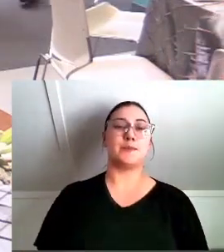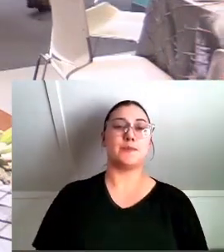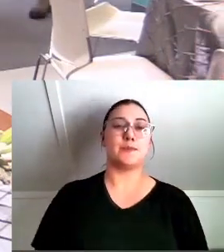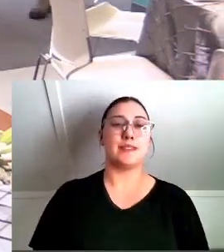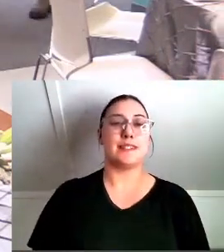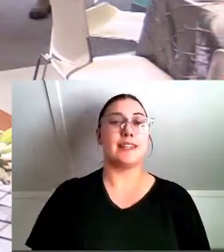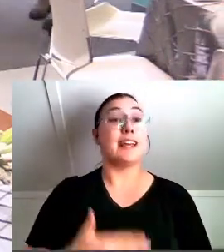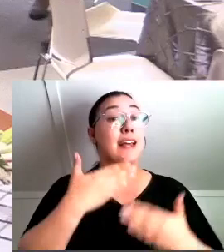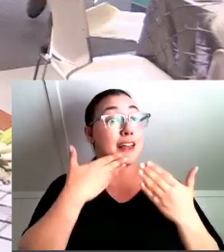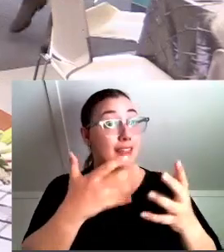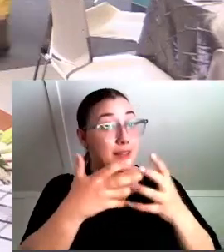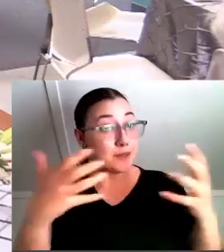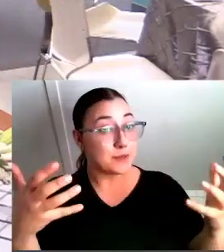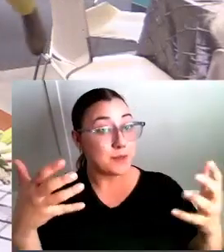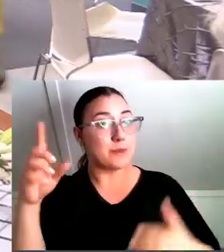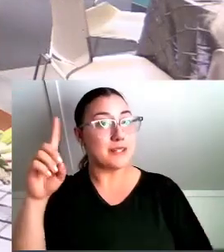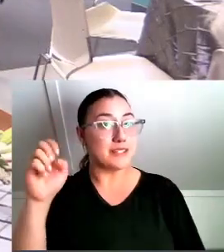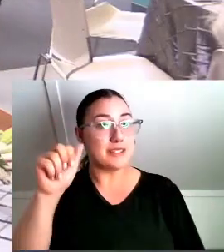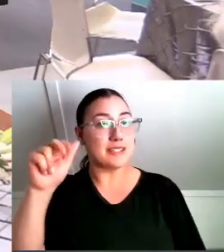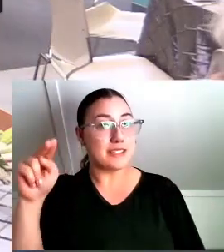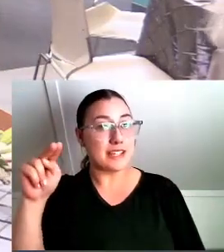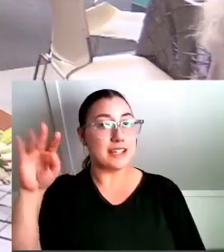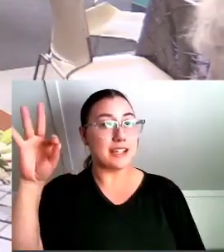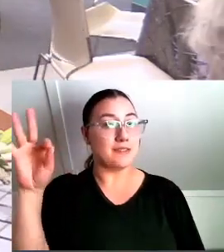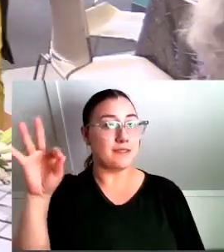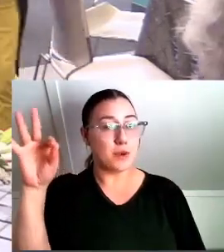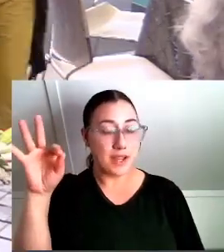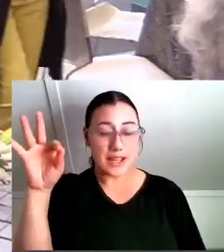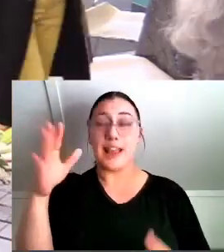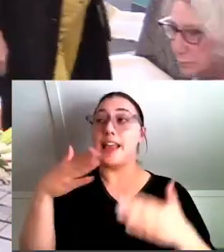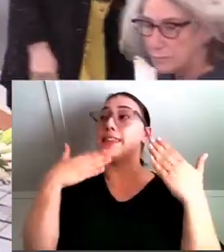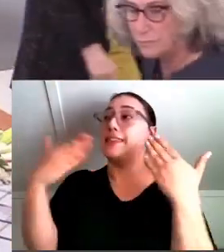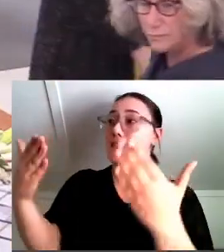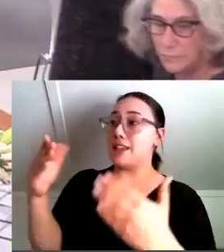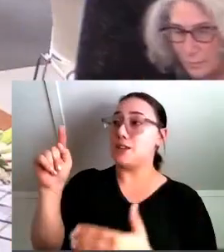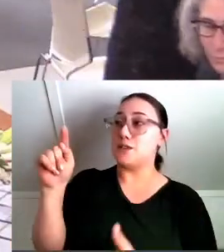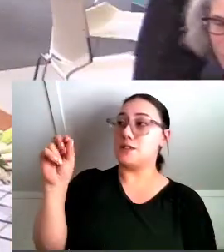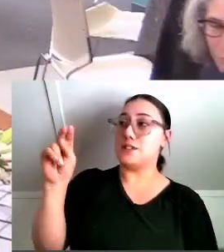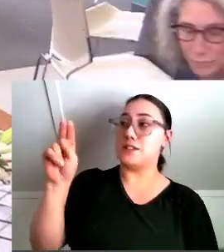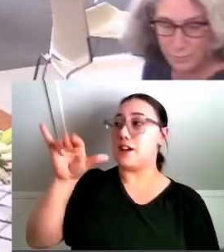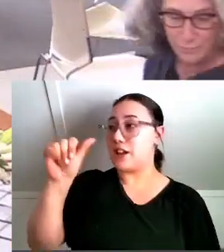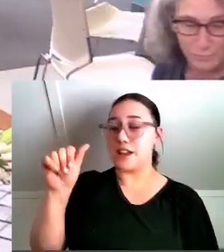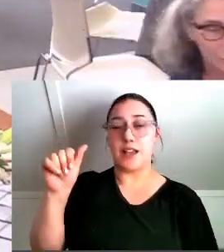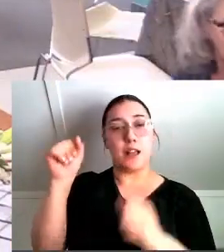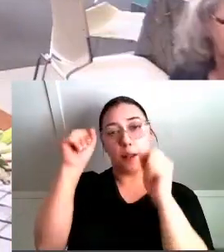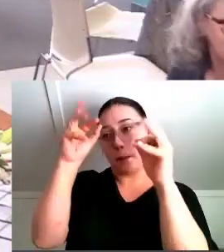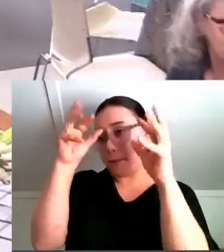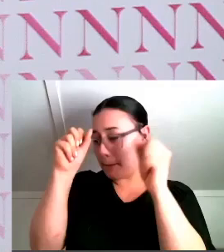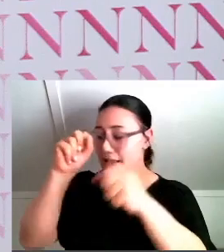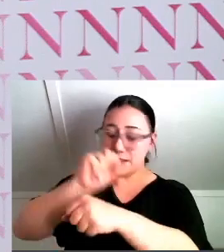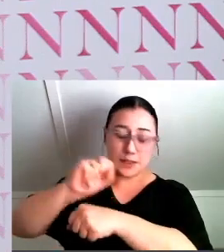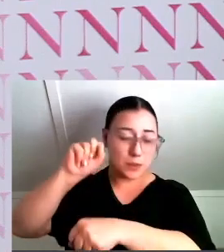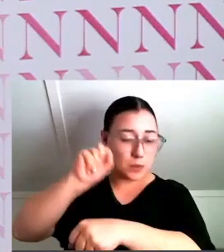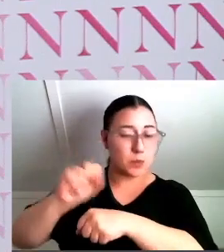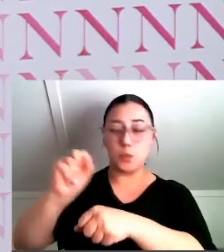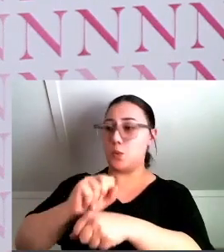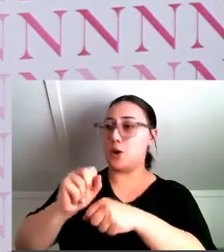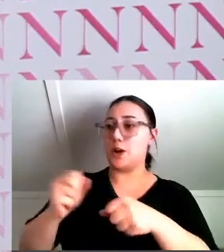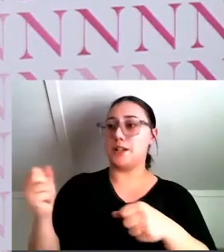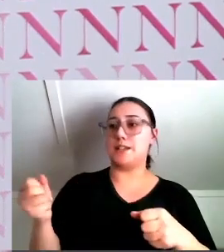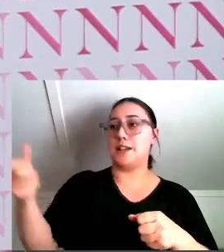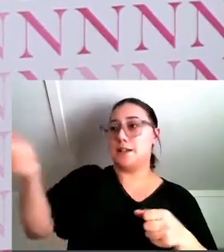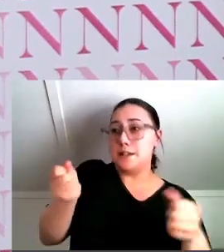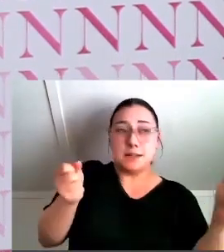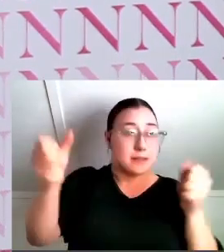Thanks so much, Dean Peugeot. Thanks so much to Tanya, who has done an amazing job at getting us sorted